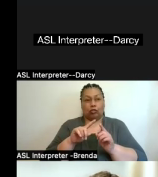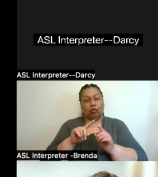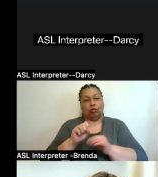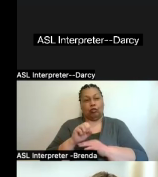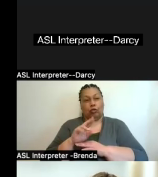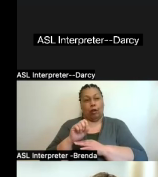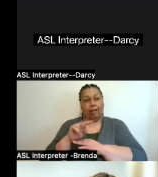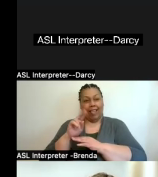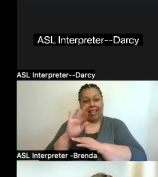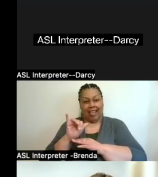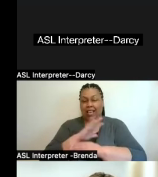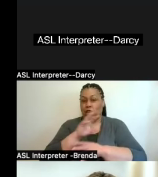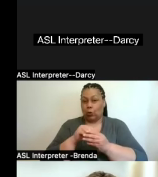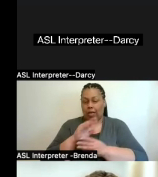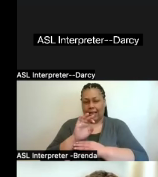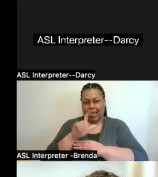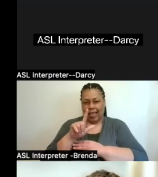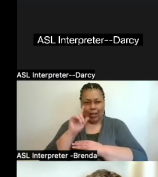from. Next slide, please.